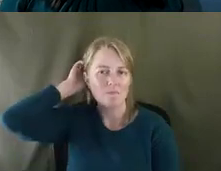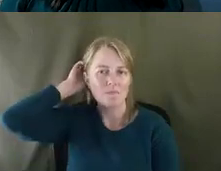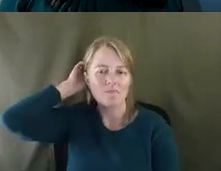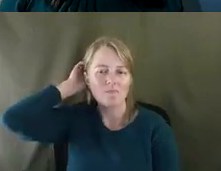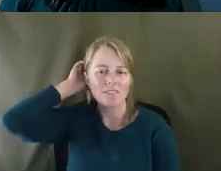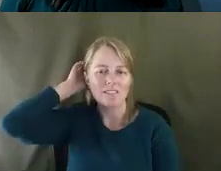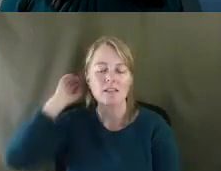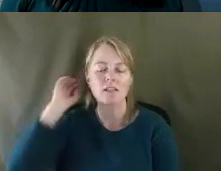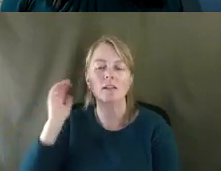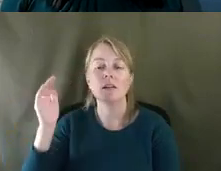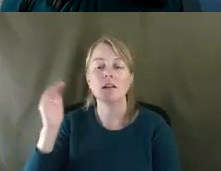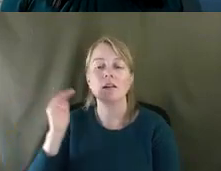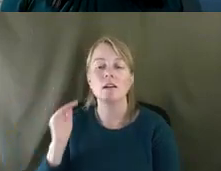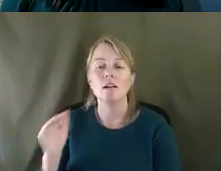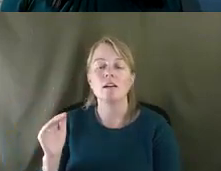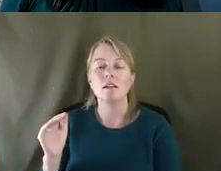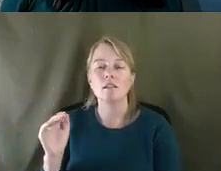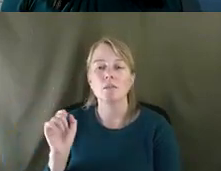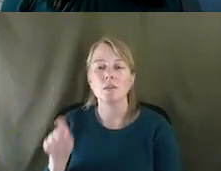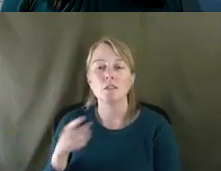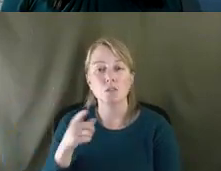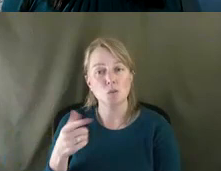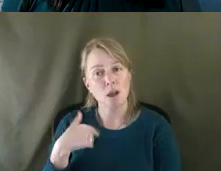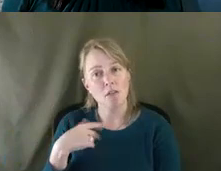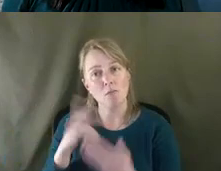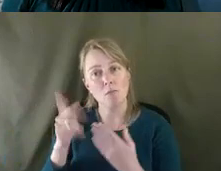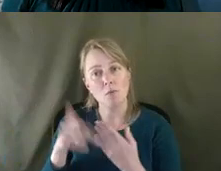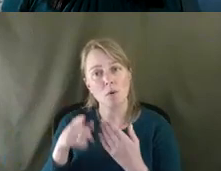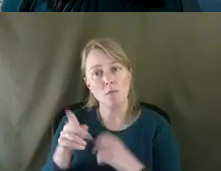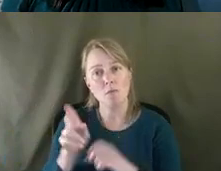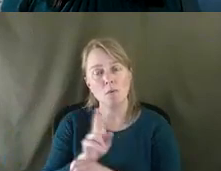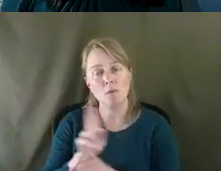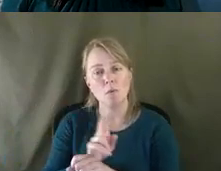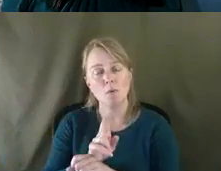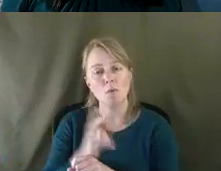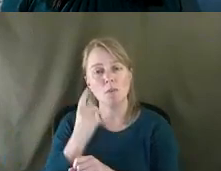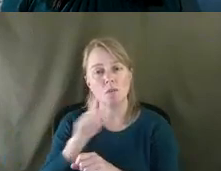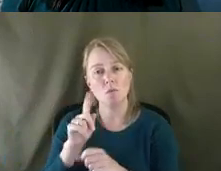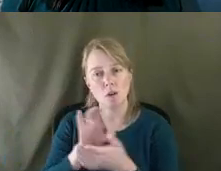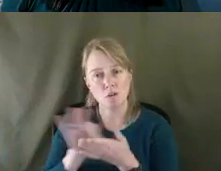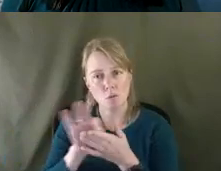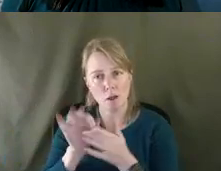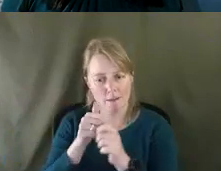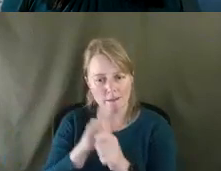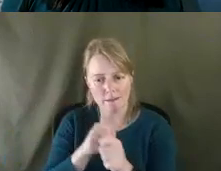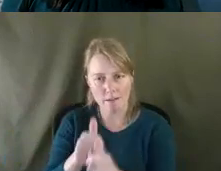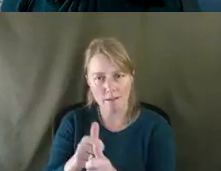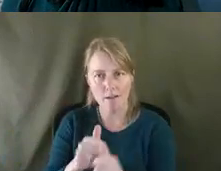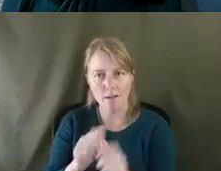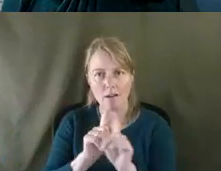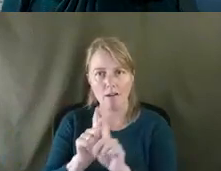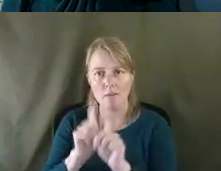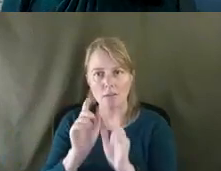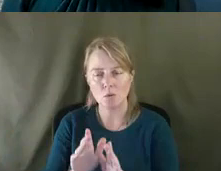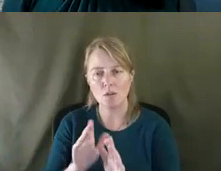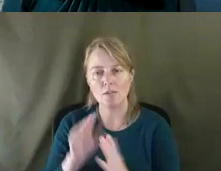Great. The next question, do you have a program that you use, excuse me, for tracking mentors and mentees and keeping